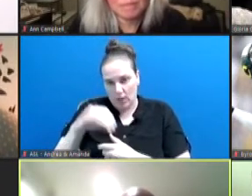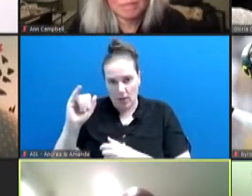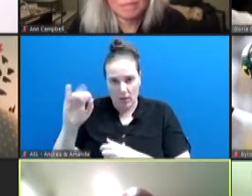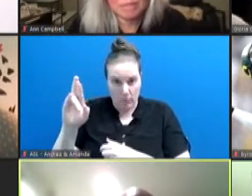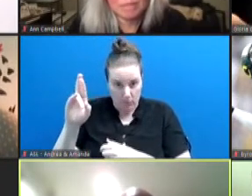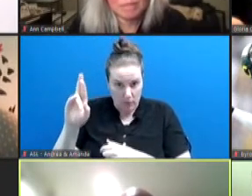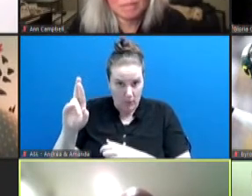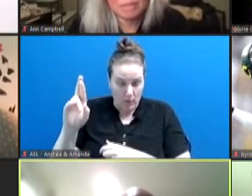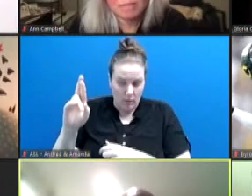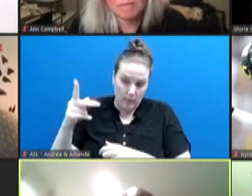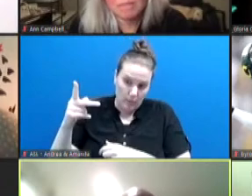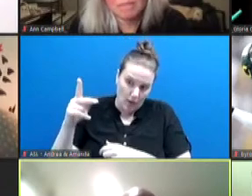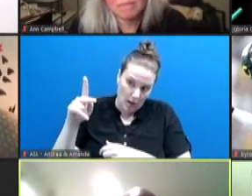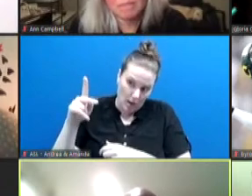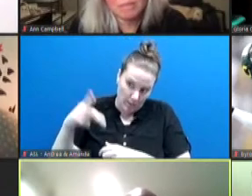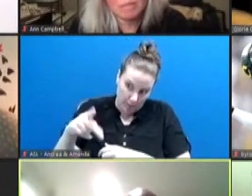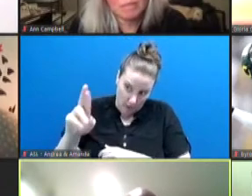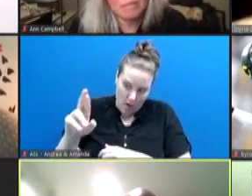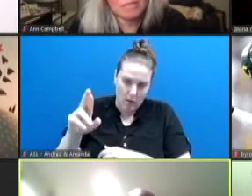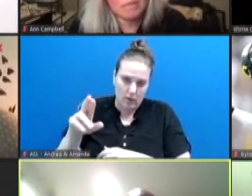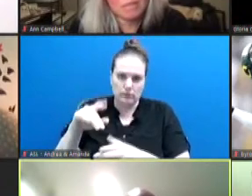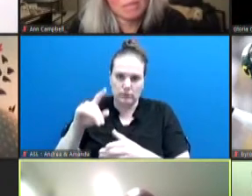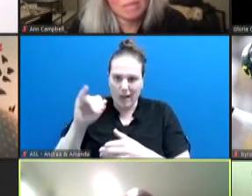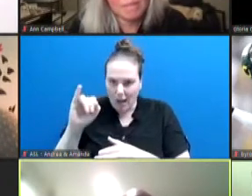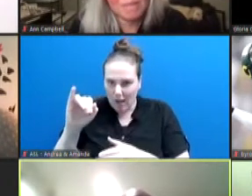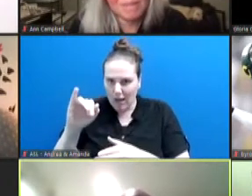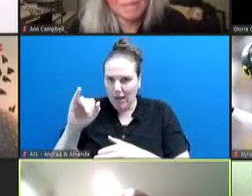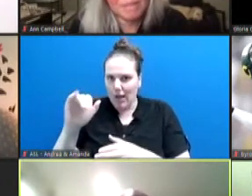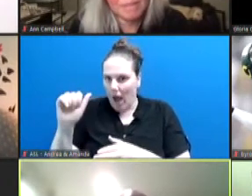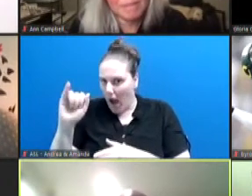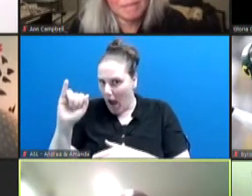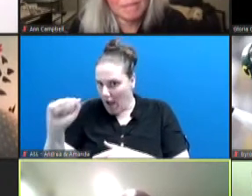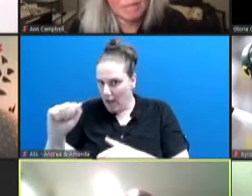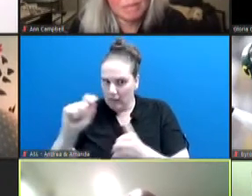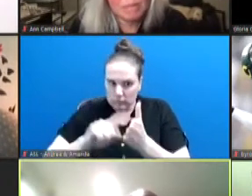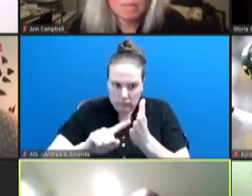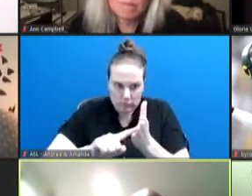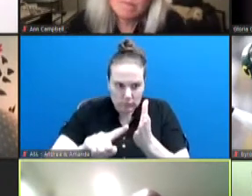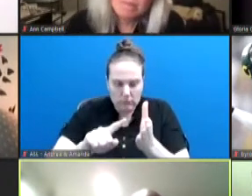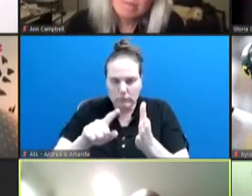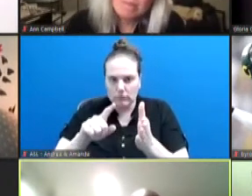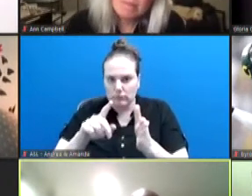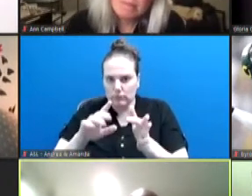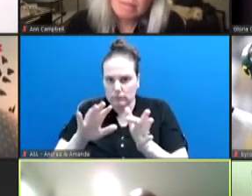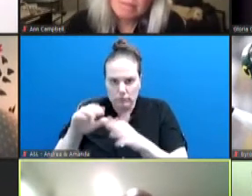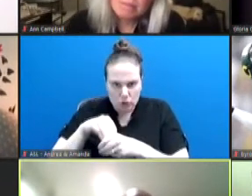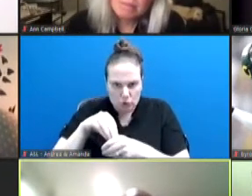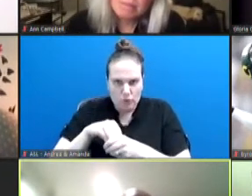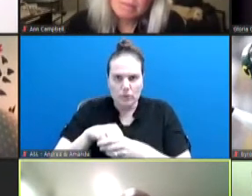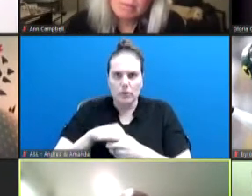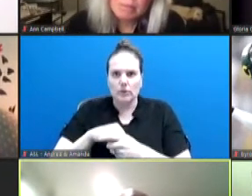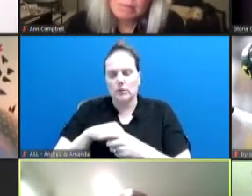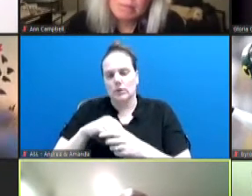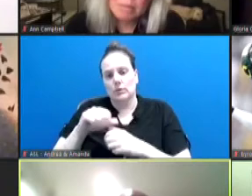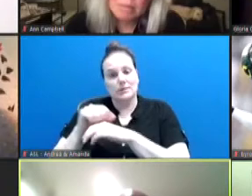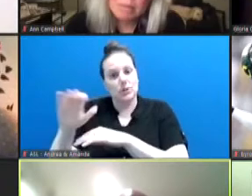or in IA or internal investigation look at something, and then perhaps it goes to agency,